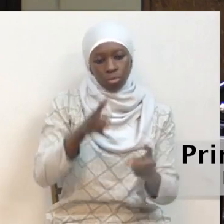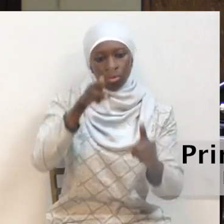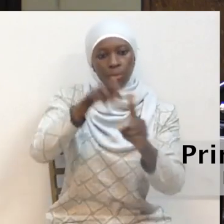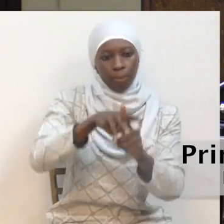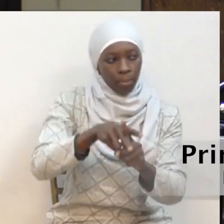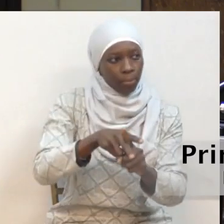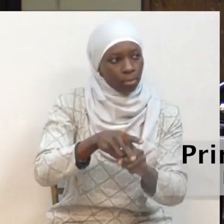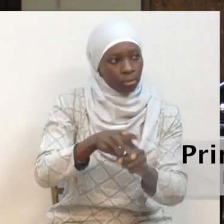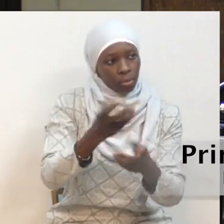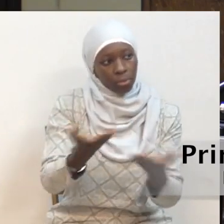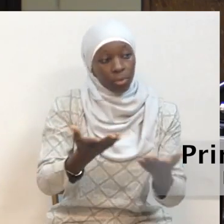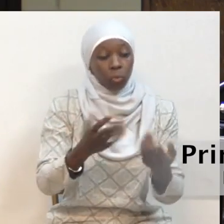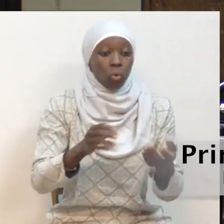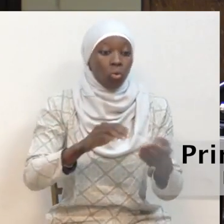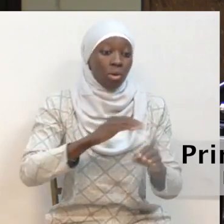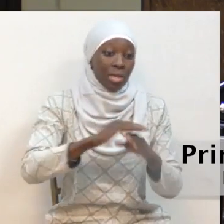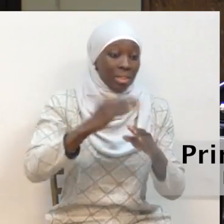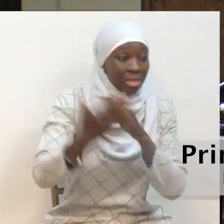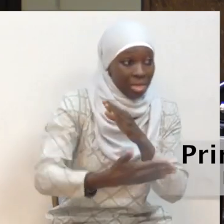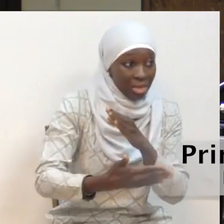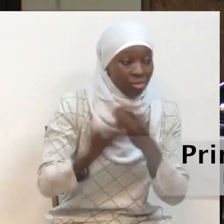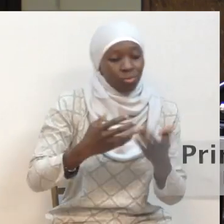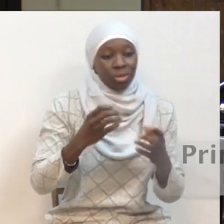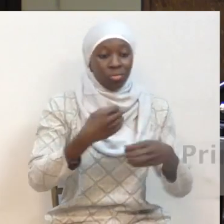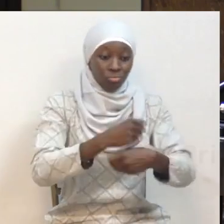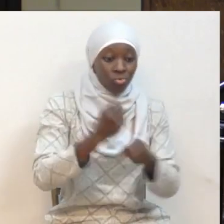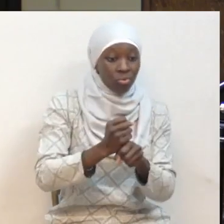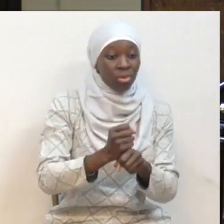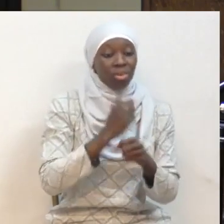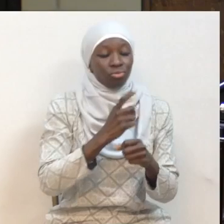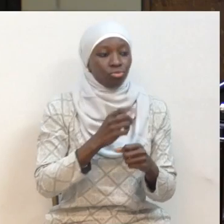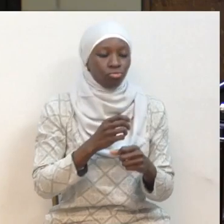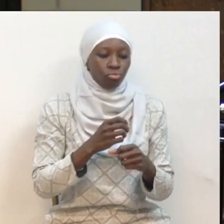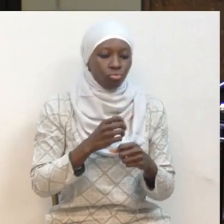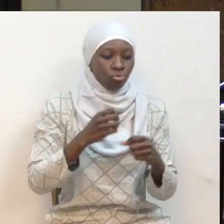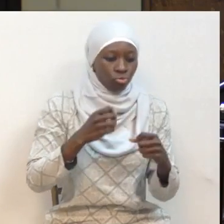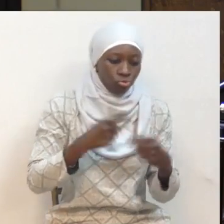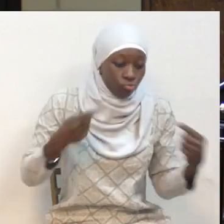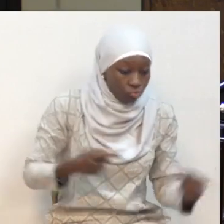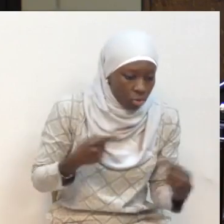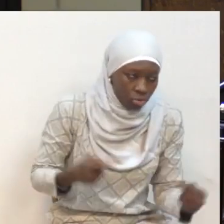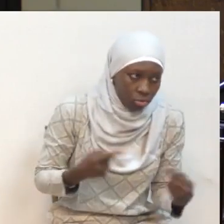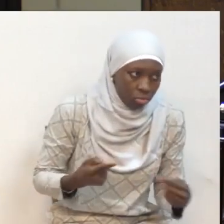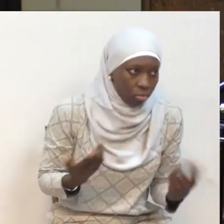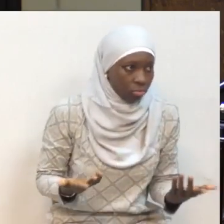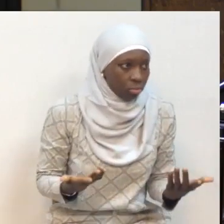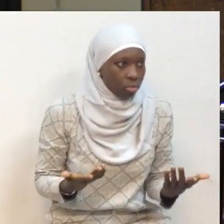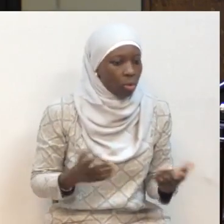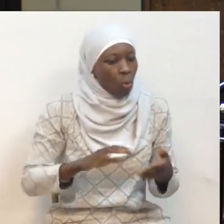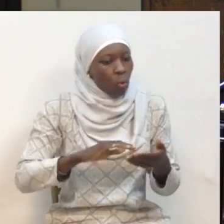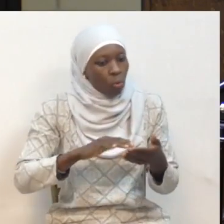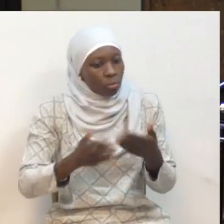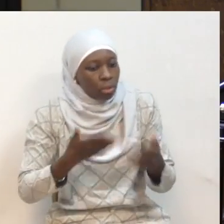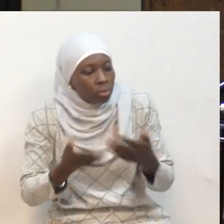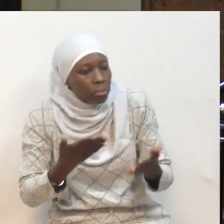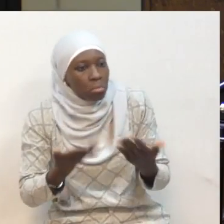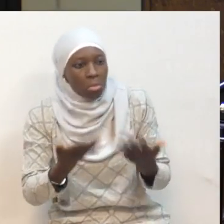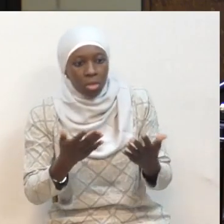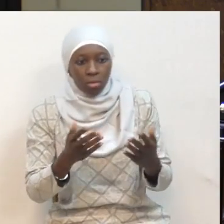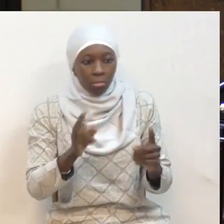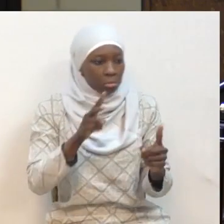up creating the struggle, whether the context is a family or a community. And this is